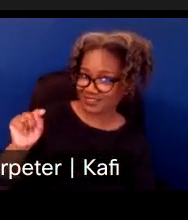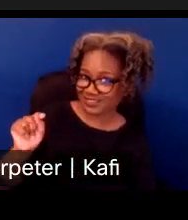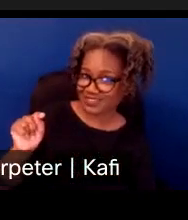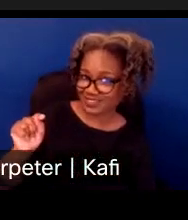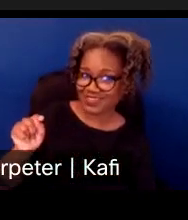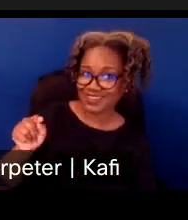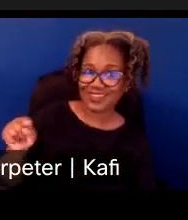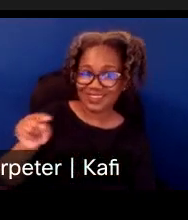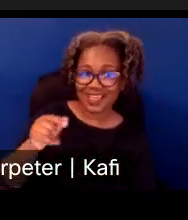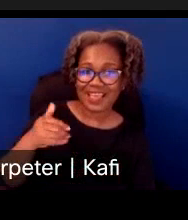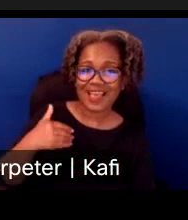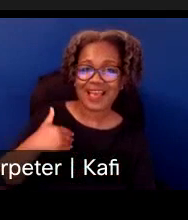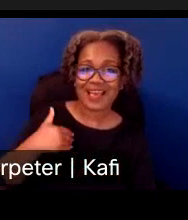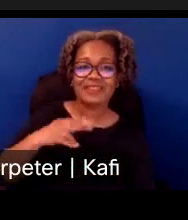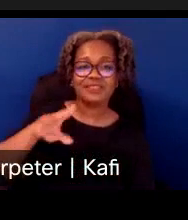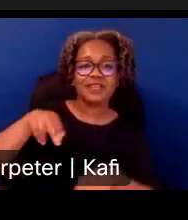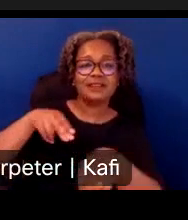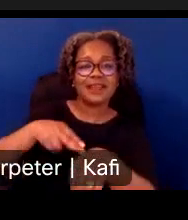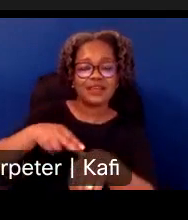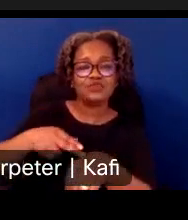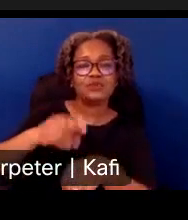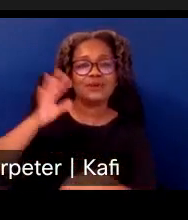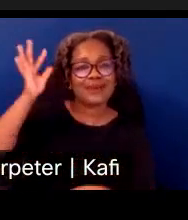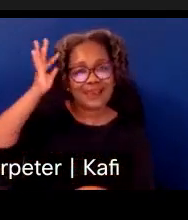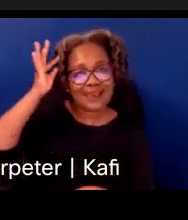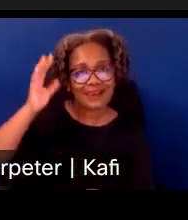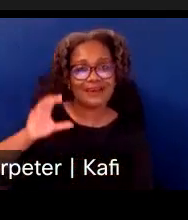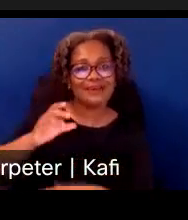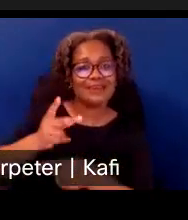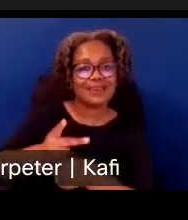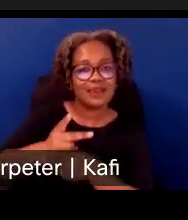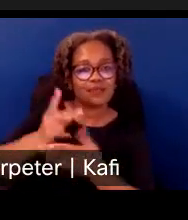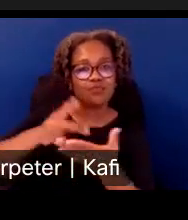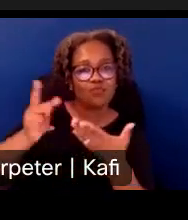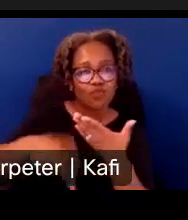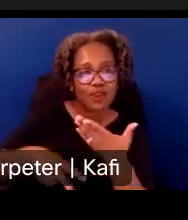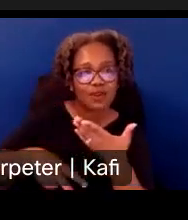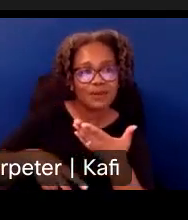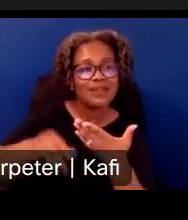disinfection and sanitation and getting people to not make the